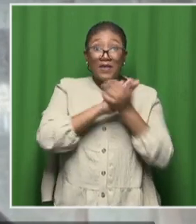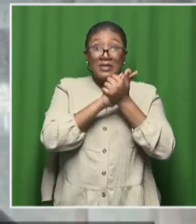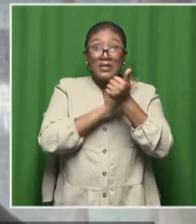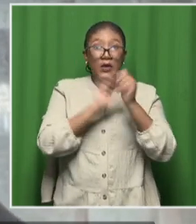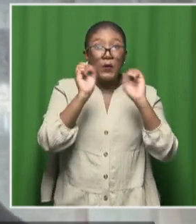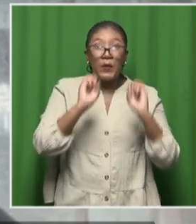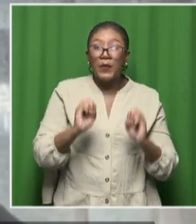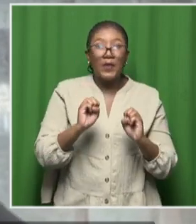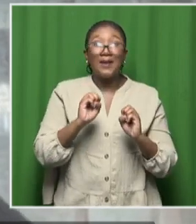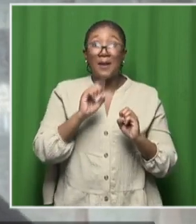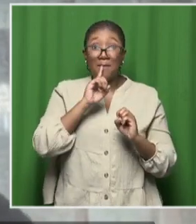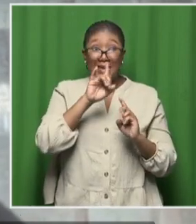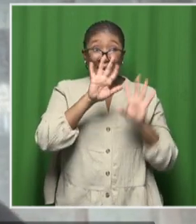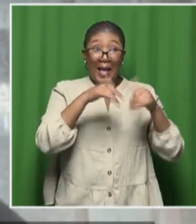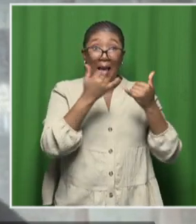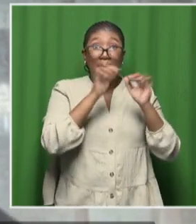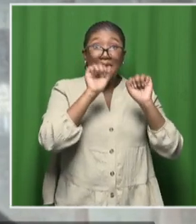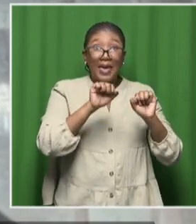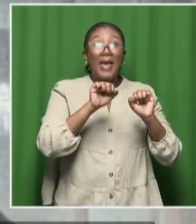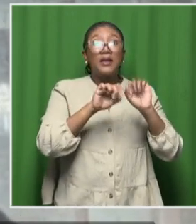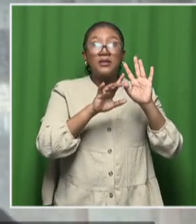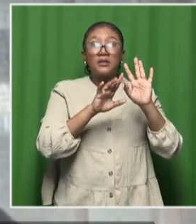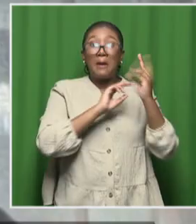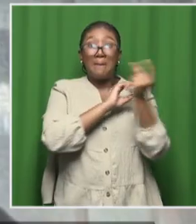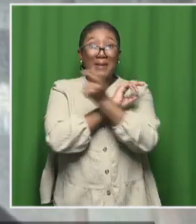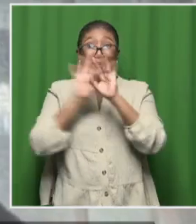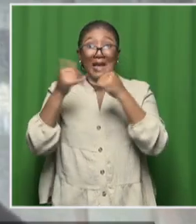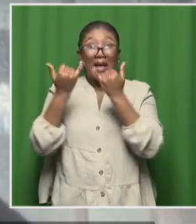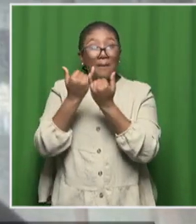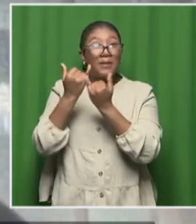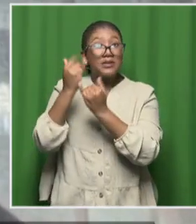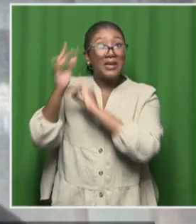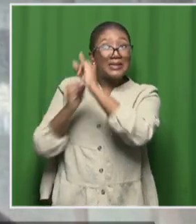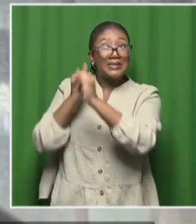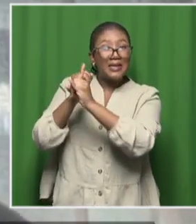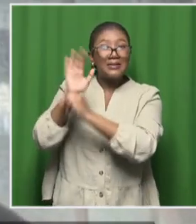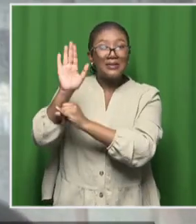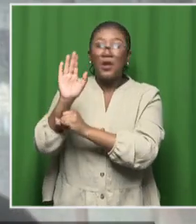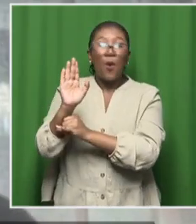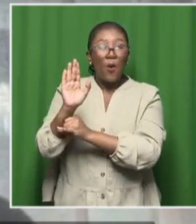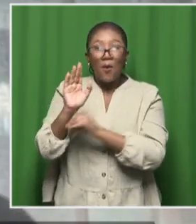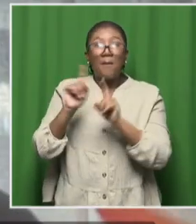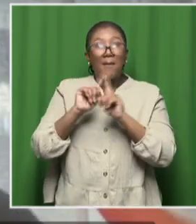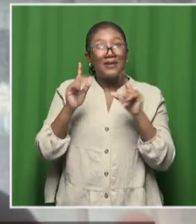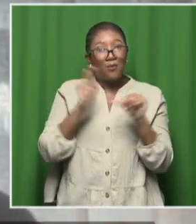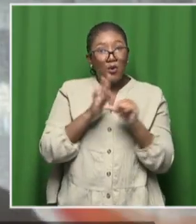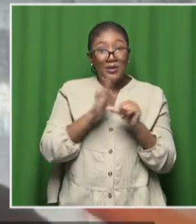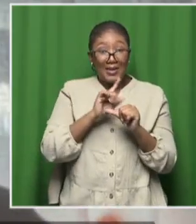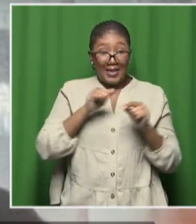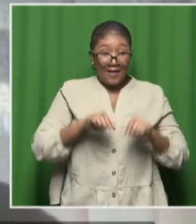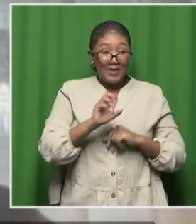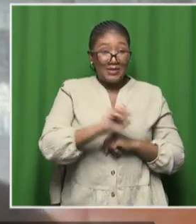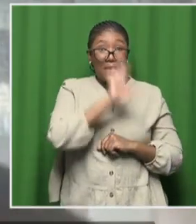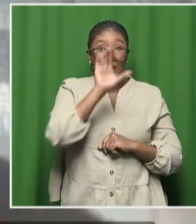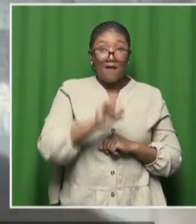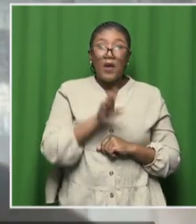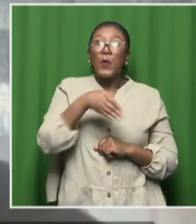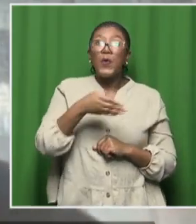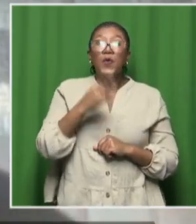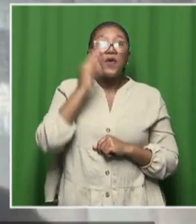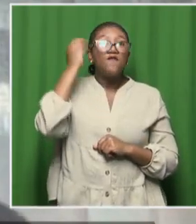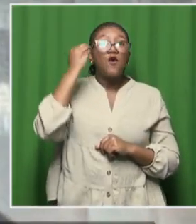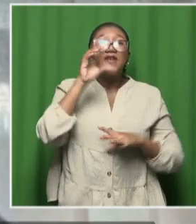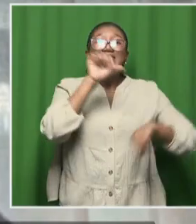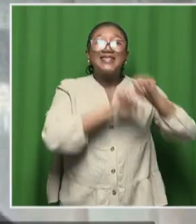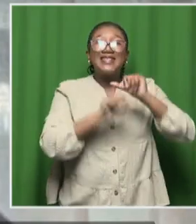like in your company or locally in South Africa, what happens is now you need to go out and find data scientists that are outside